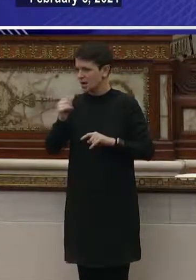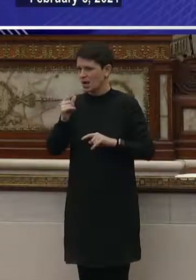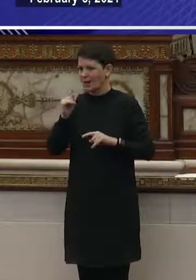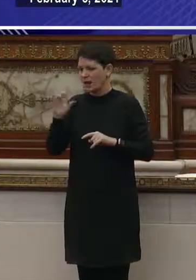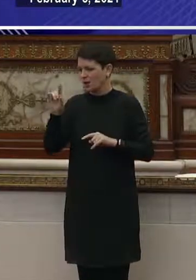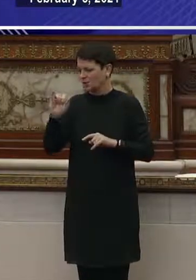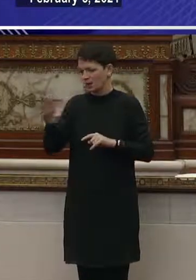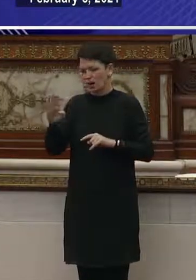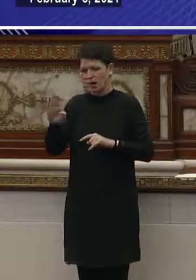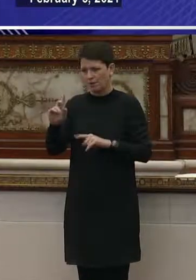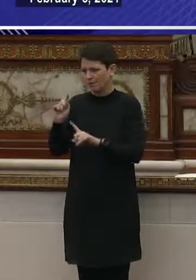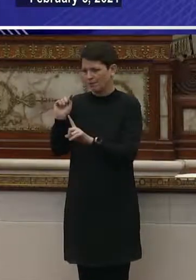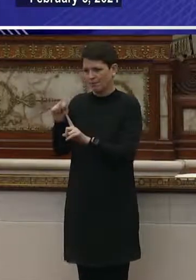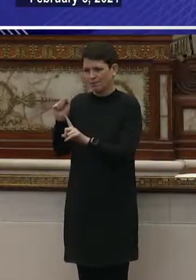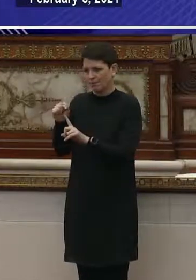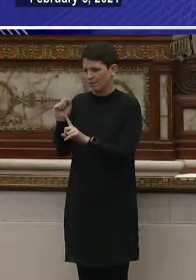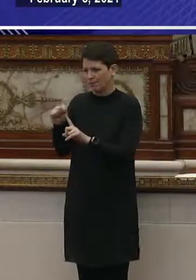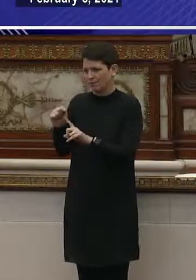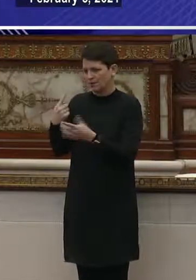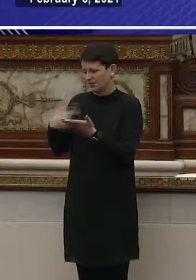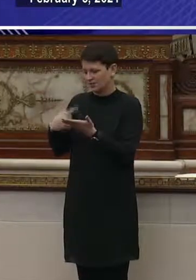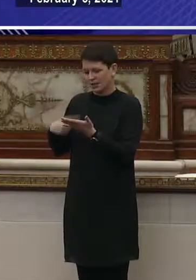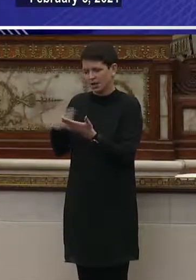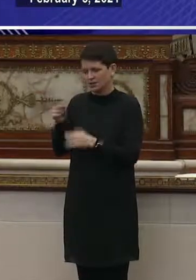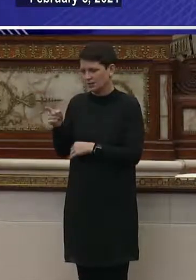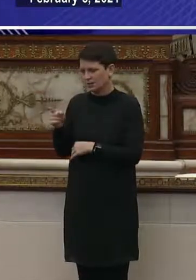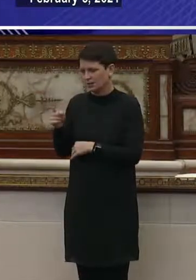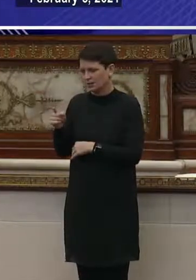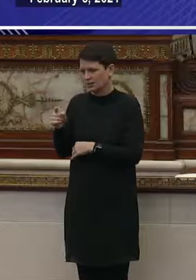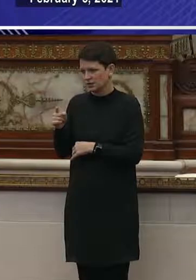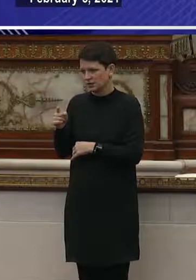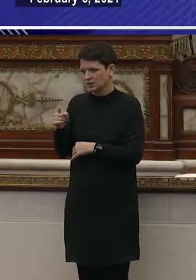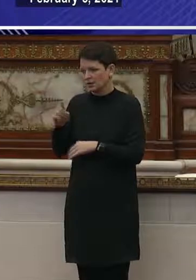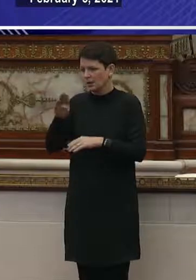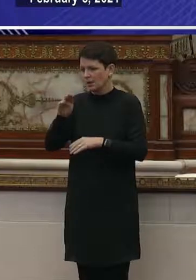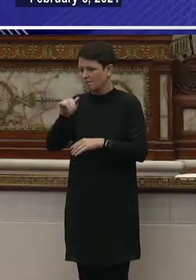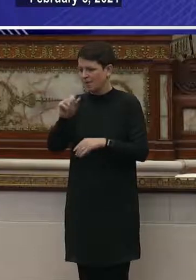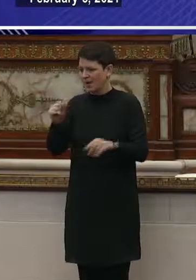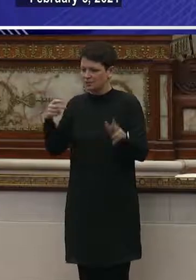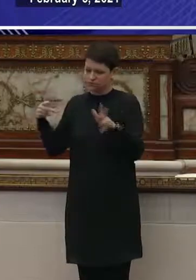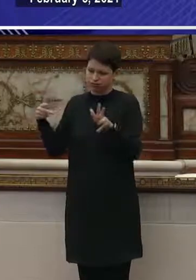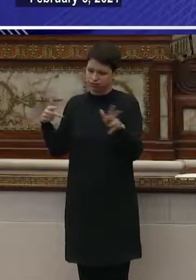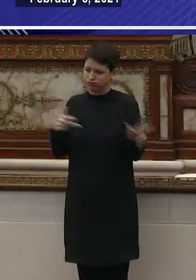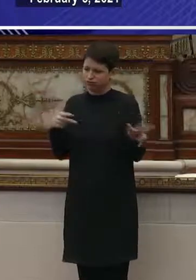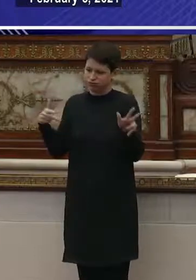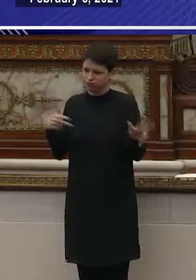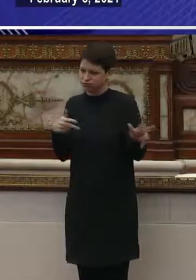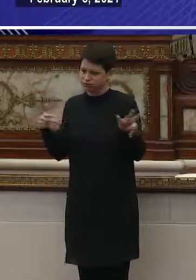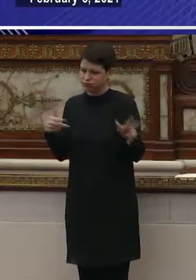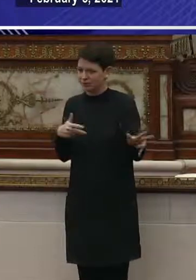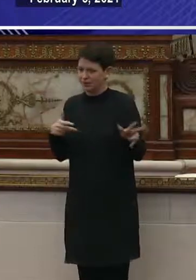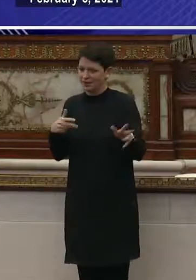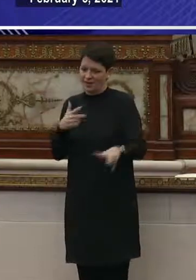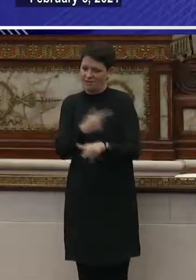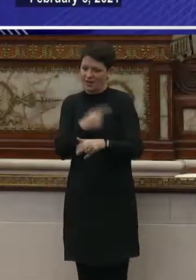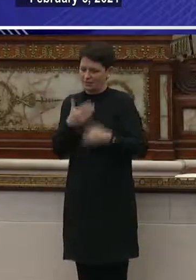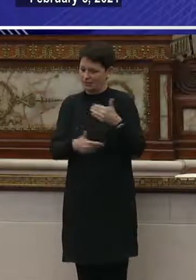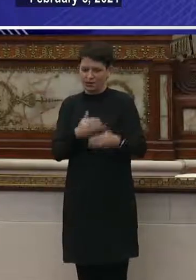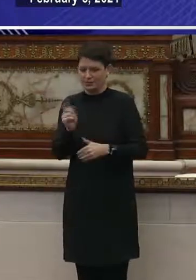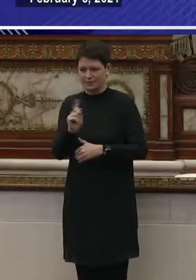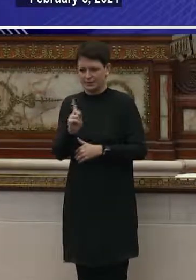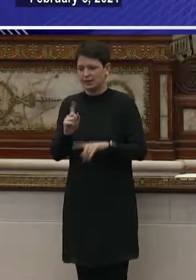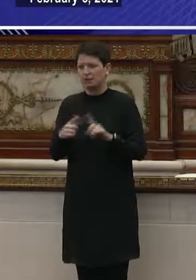Councilman Dom referenced it in terms of sort of the mass drive-through vaccine process. I'm